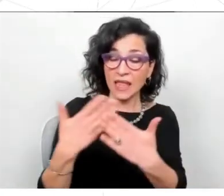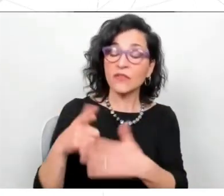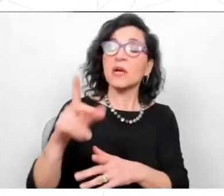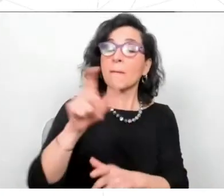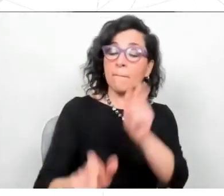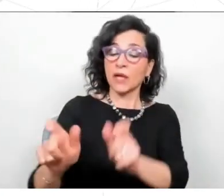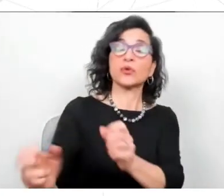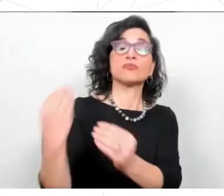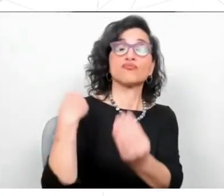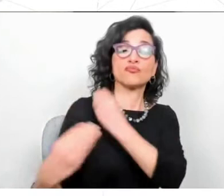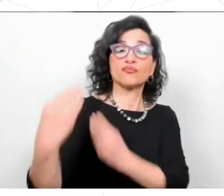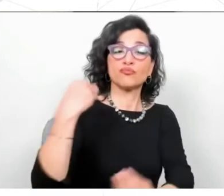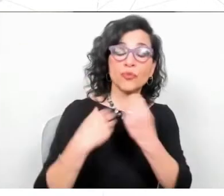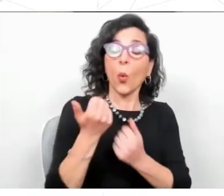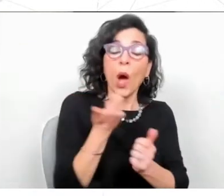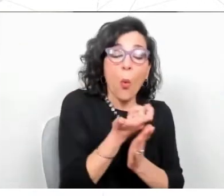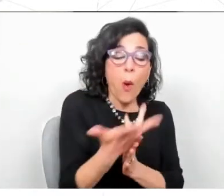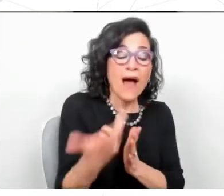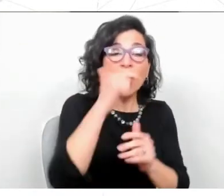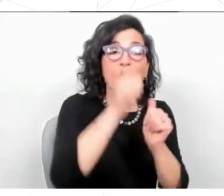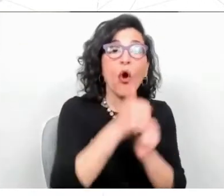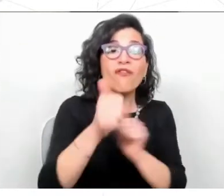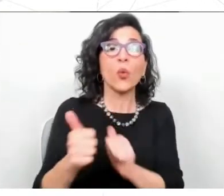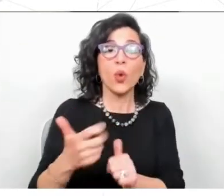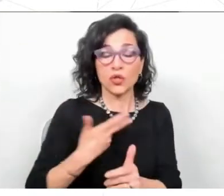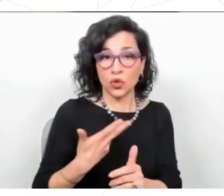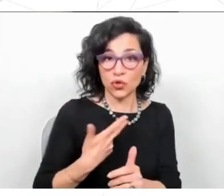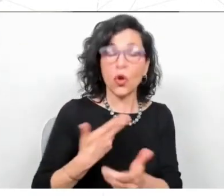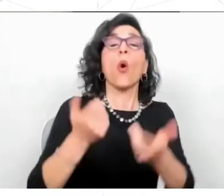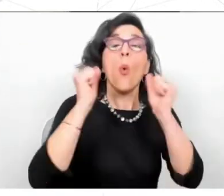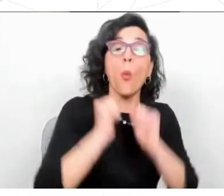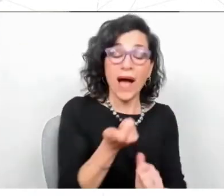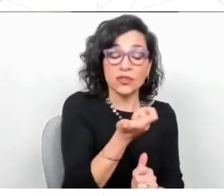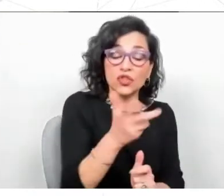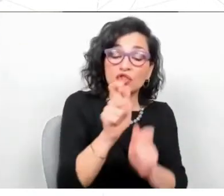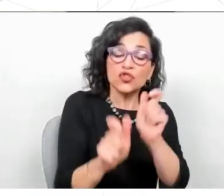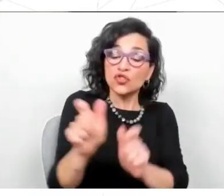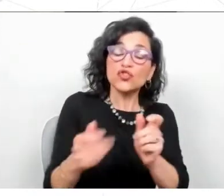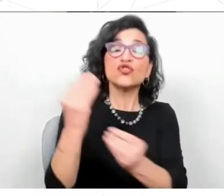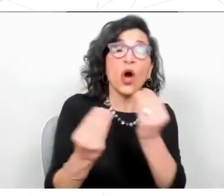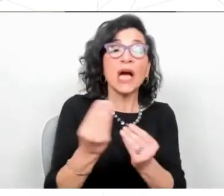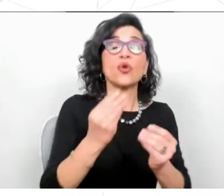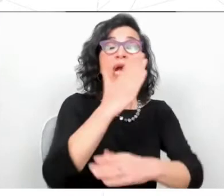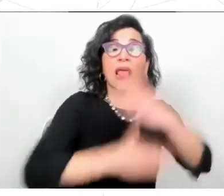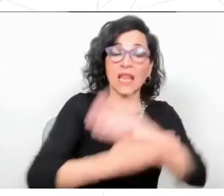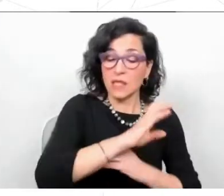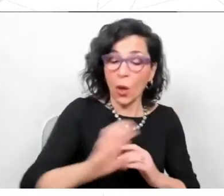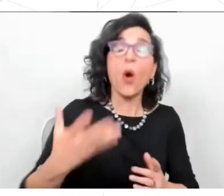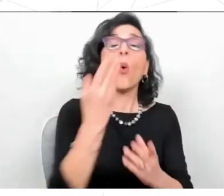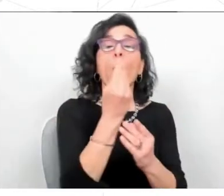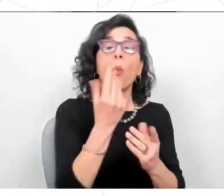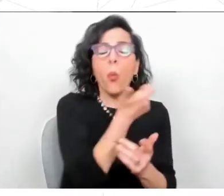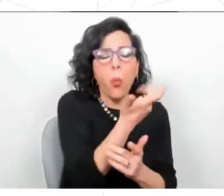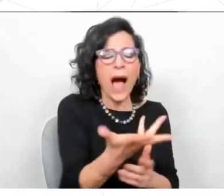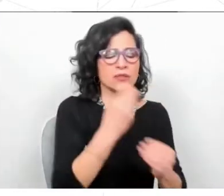are there? And I would say, well, how many different gamers with disabilities are there? And how many different games are there? And if you multiply all that